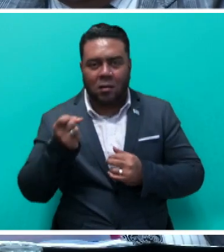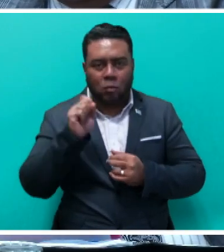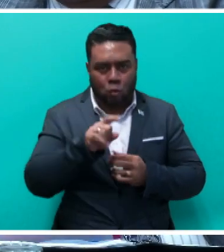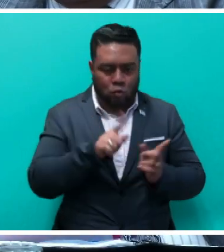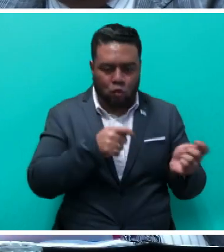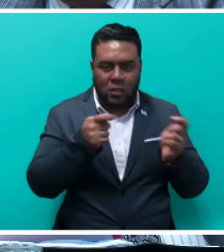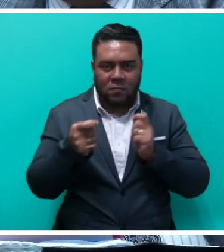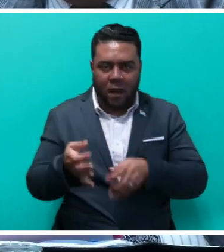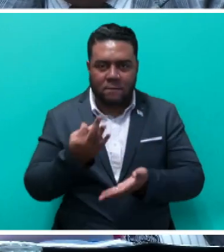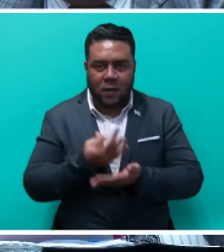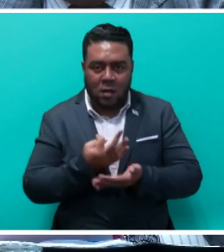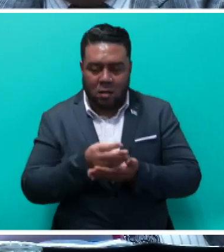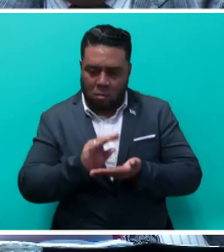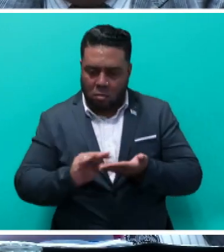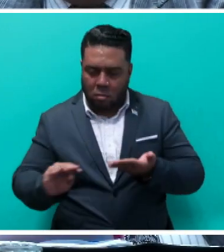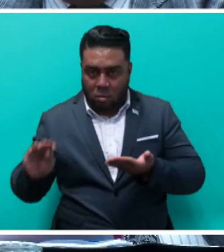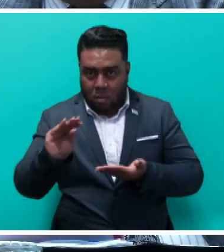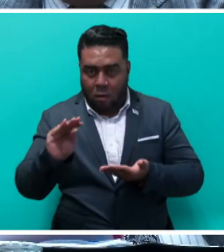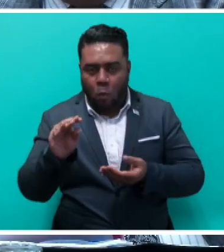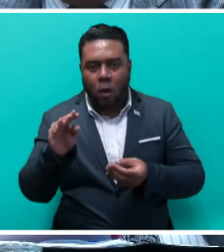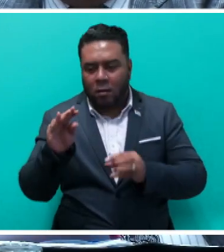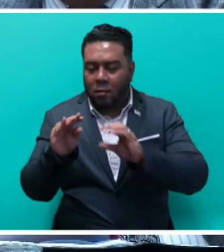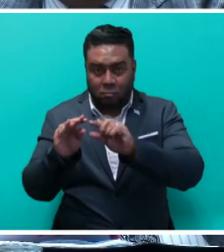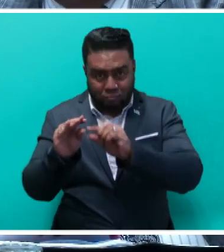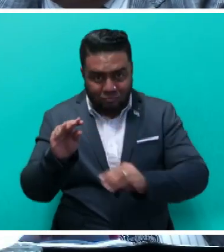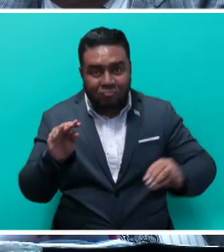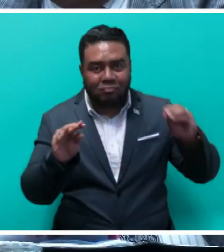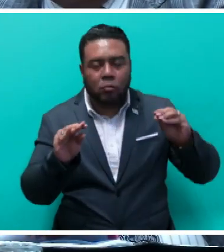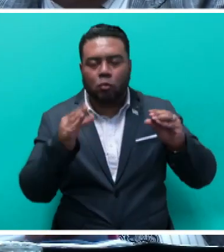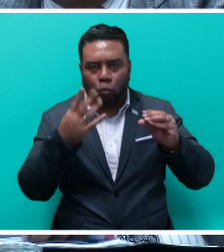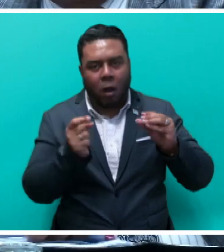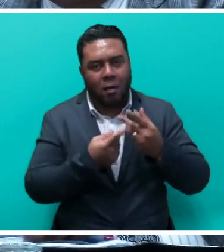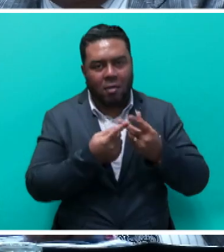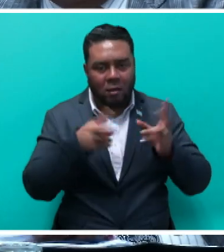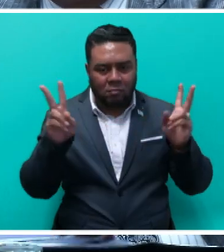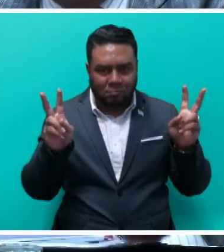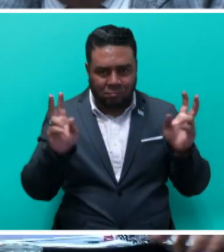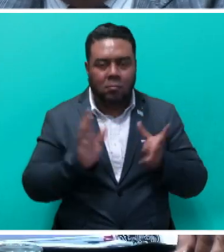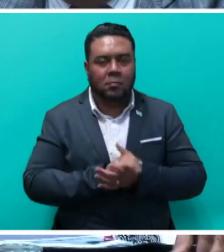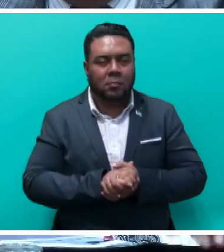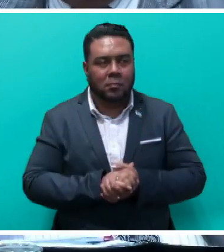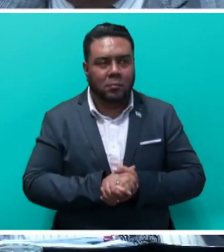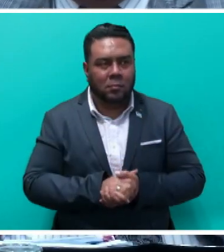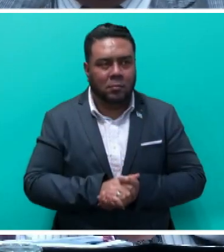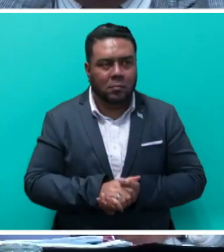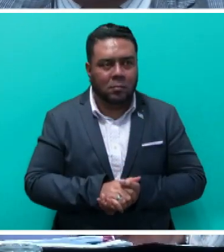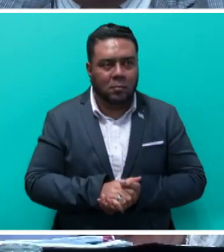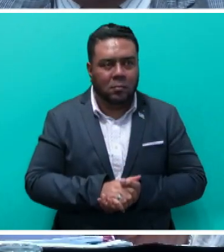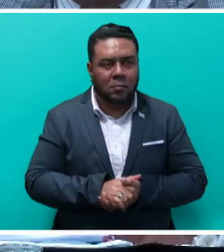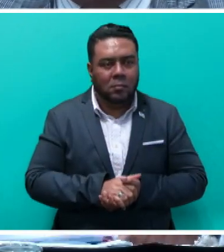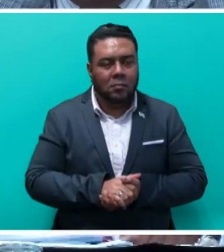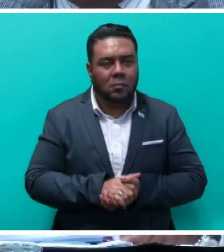funds within an appropriate category as well. So, Mr. Speaker, say, apart from